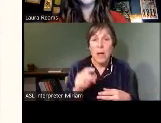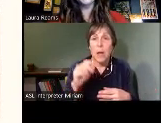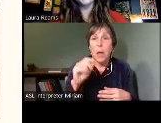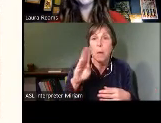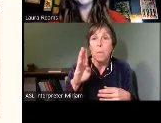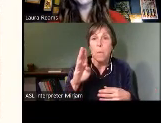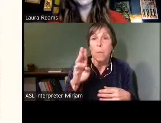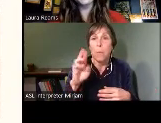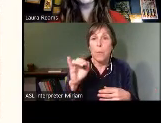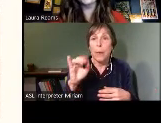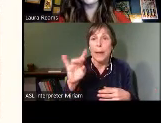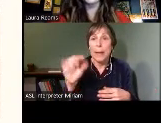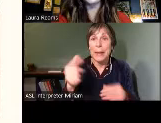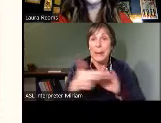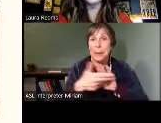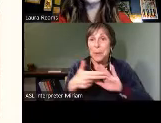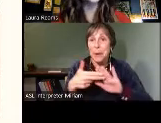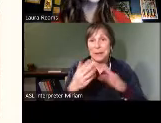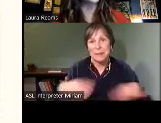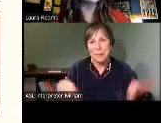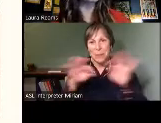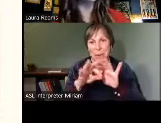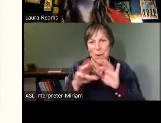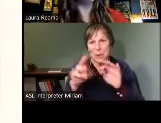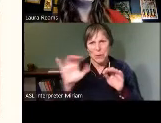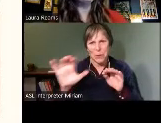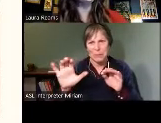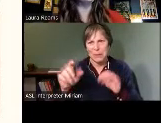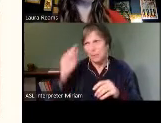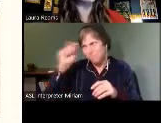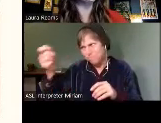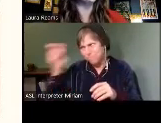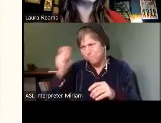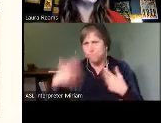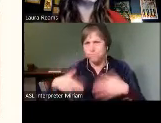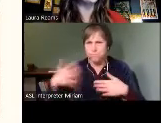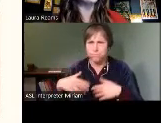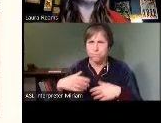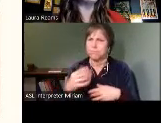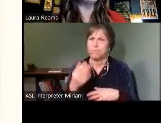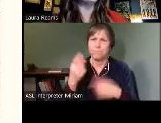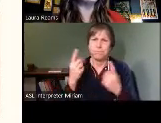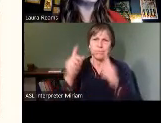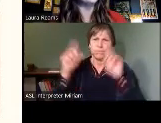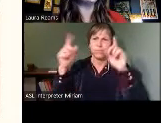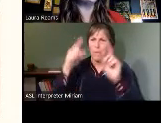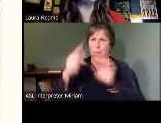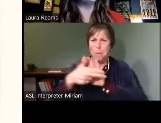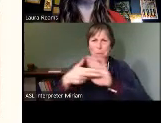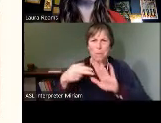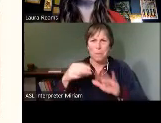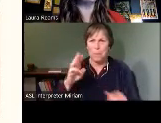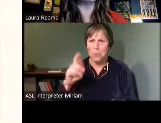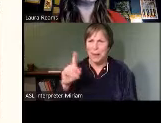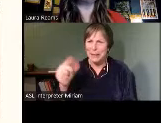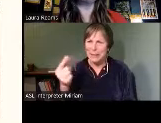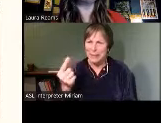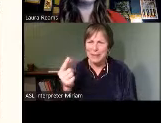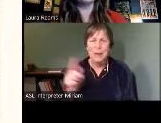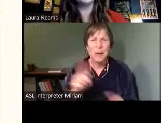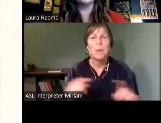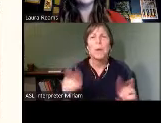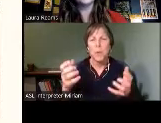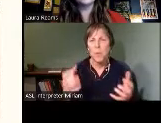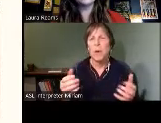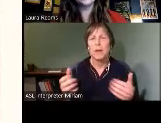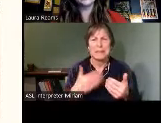than new york city so i don't think i could teach you much there but we have found success um in terms of having easily recognizable